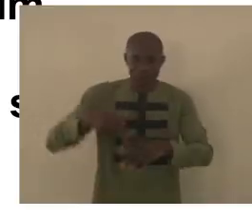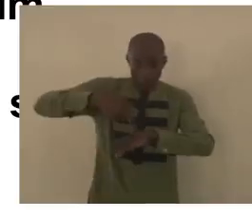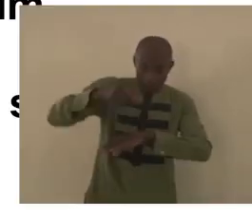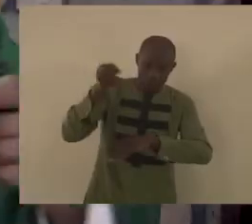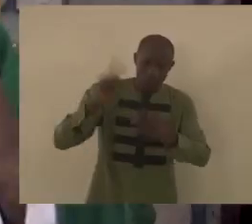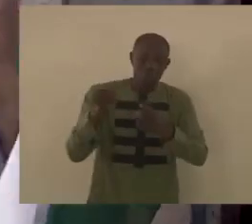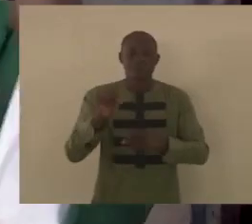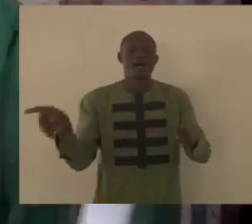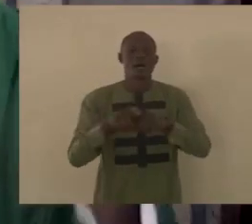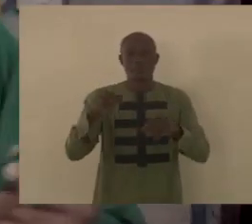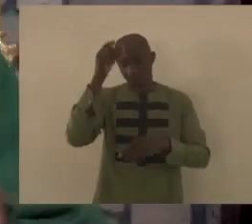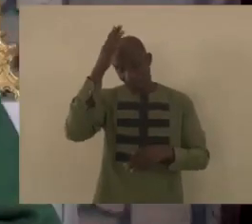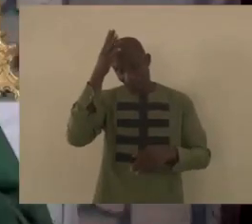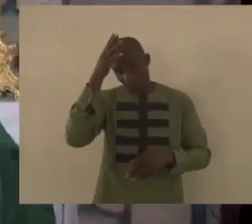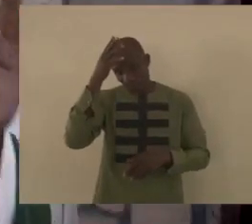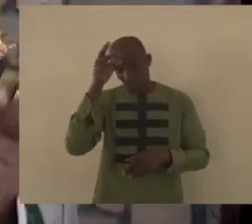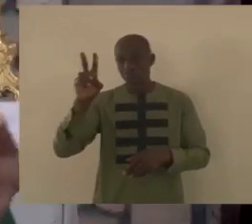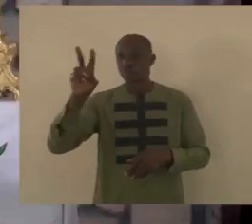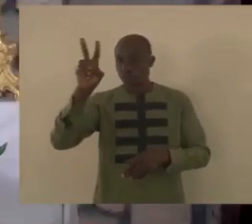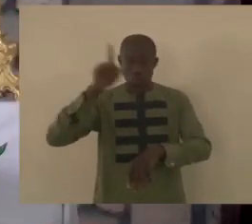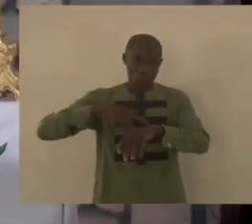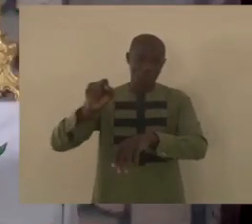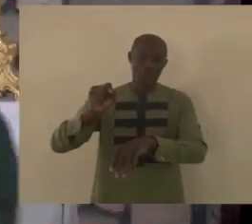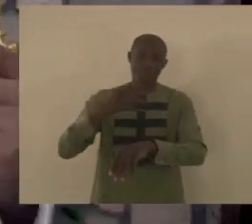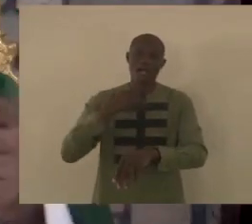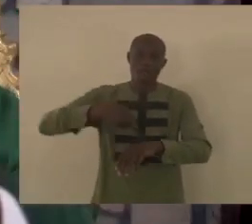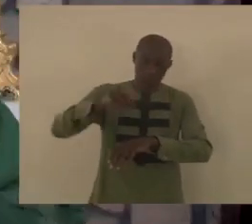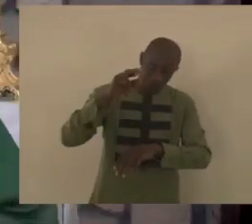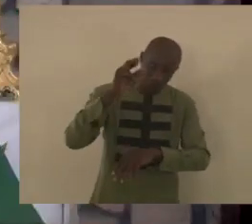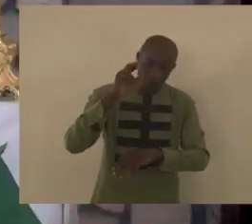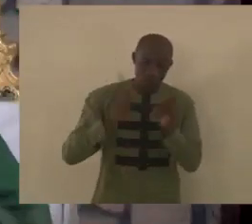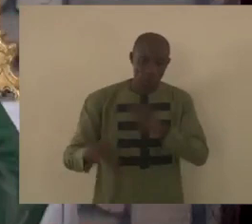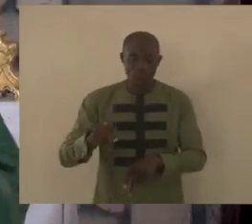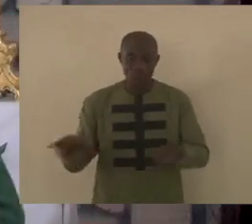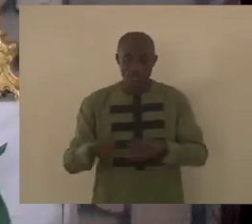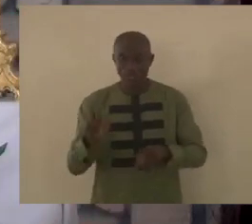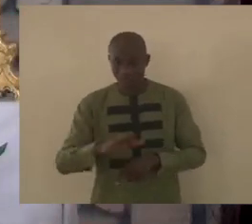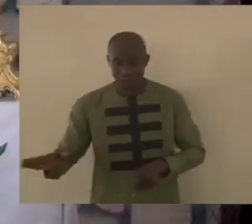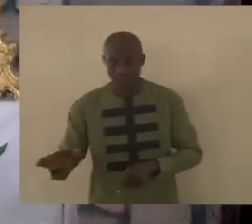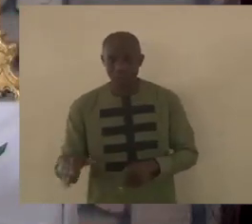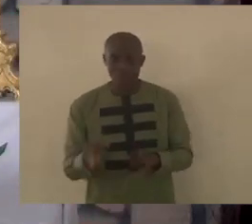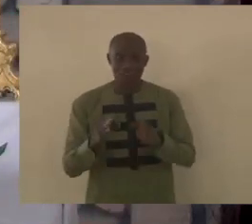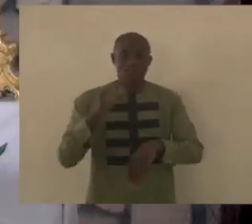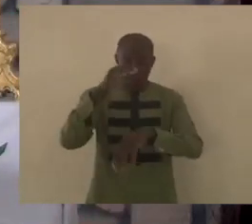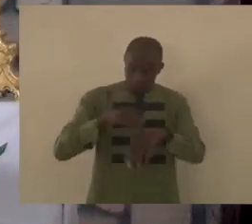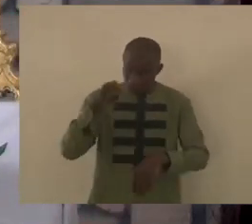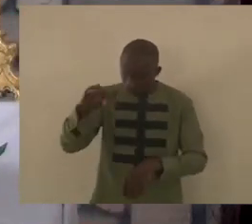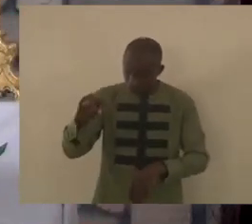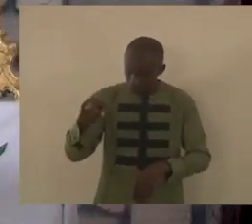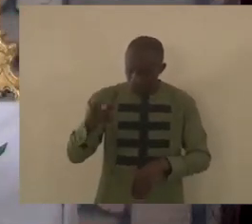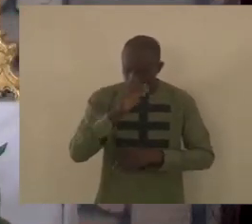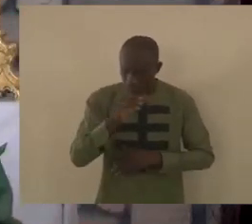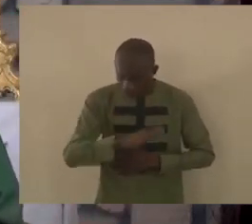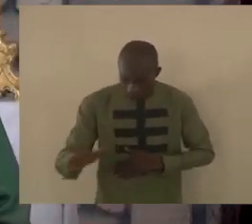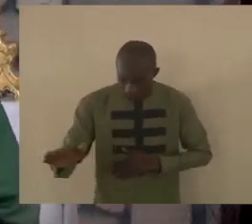referred to them as fathers. How many times? Twice. And he referred to the people as what? Dear children. If I call you my dear children, what does it